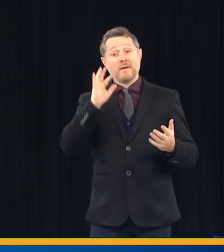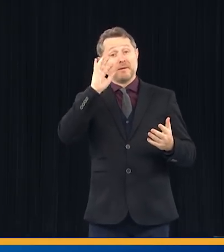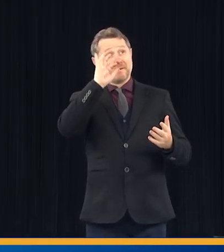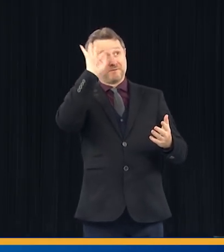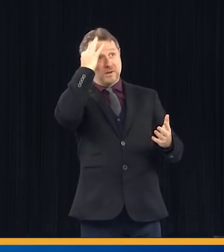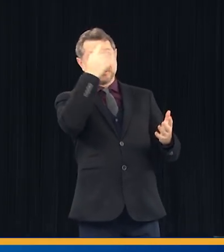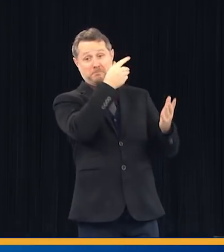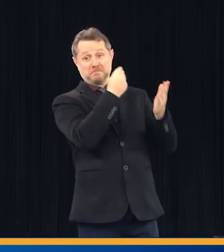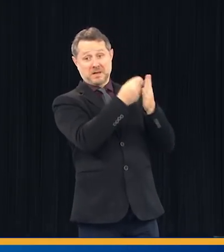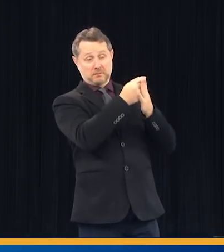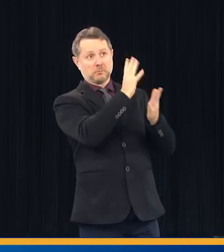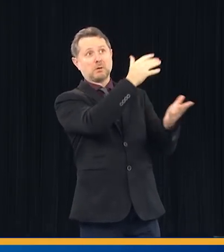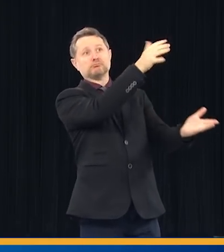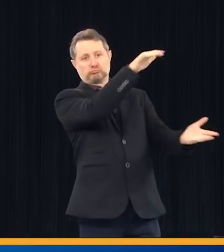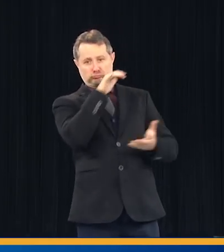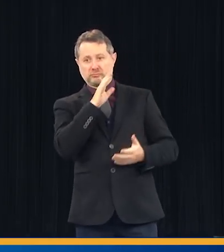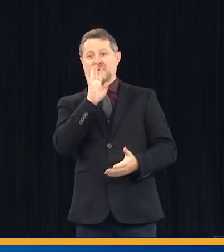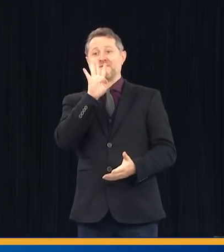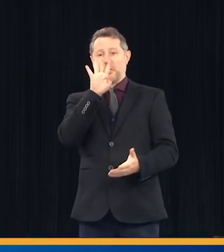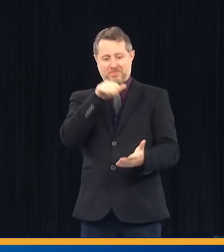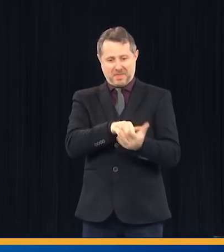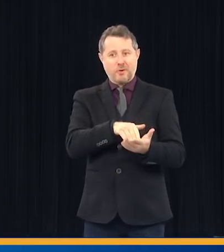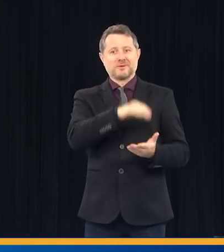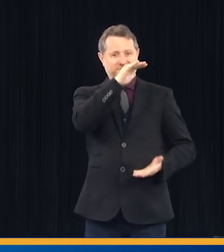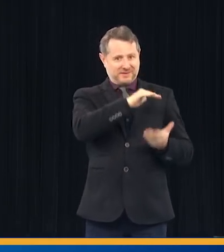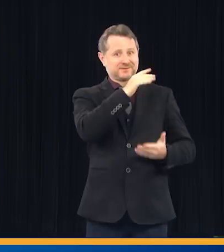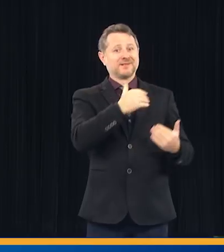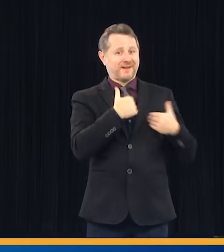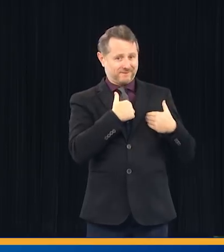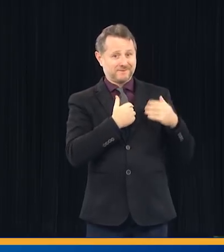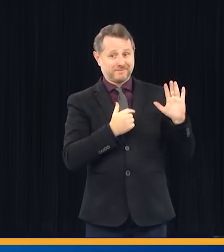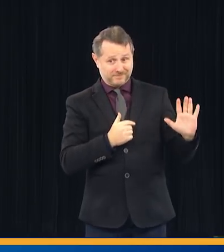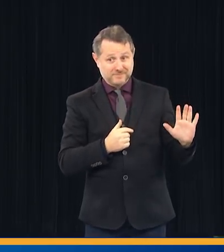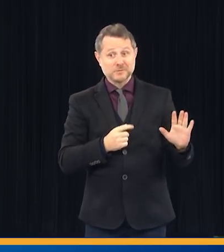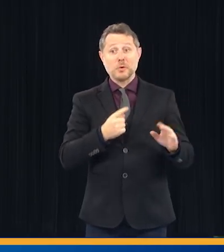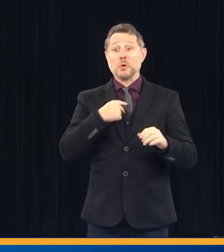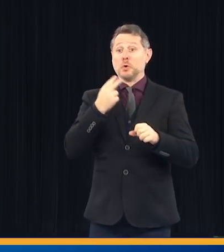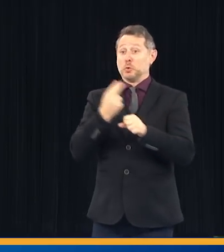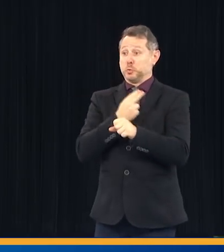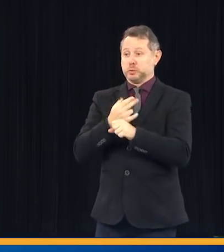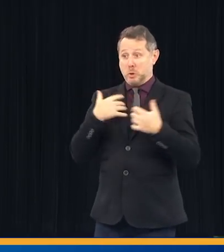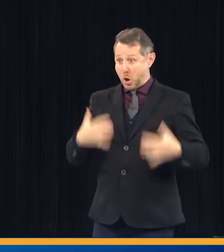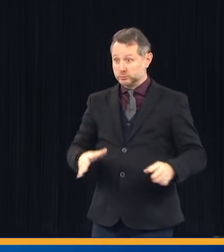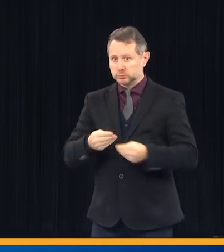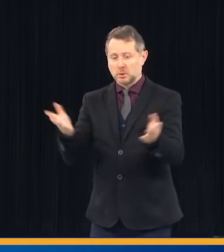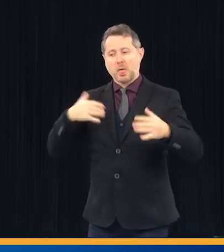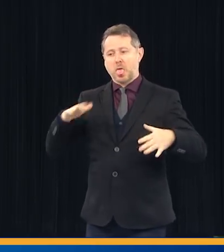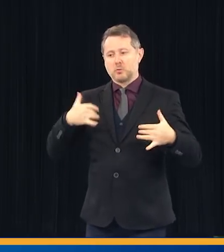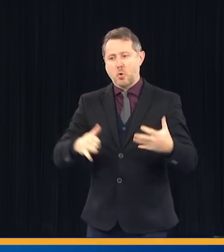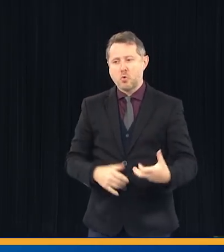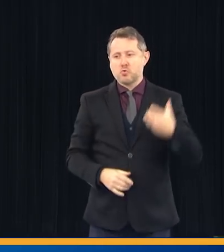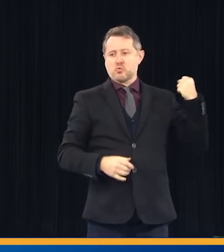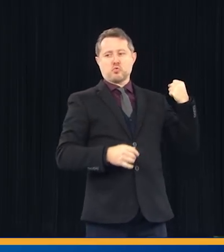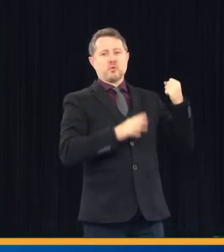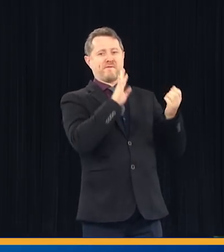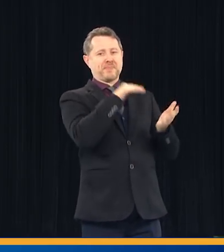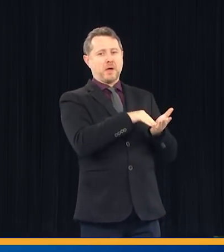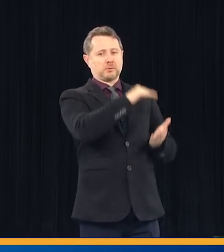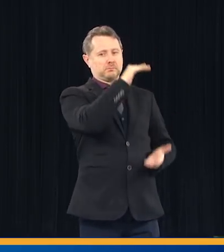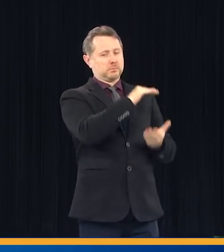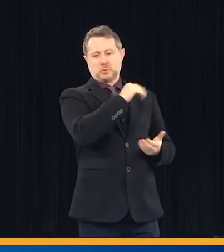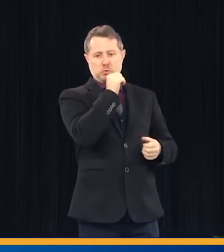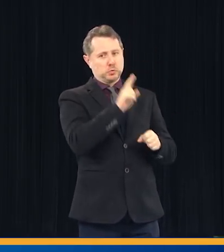ventilators. Those 4,000 ventilators are not currently in use. Why? Because we don't need them currently. What